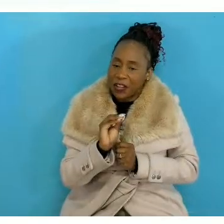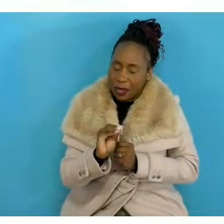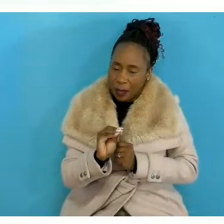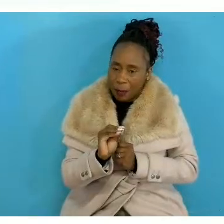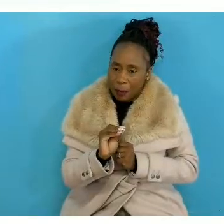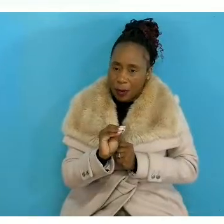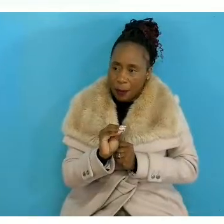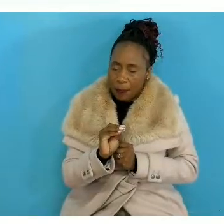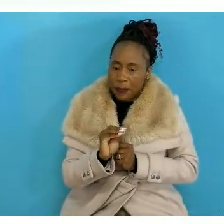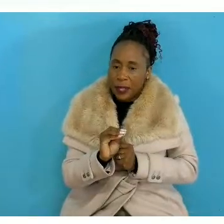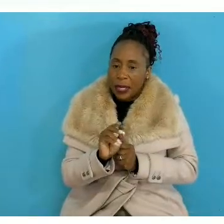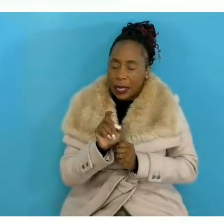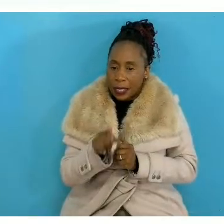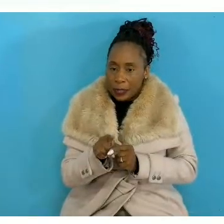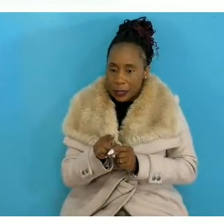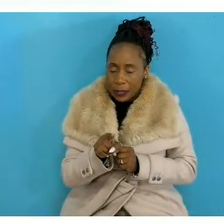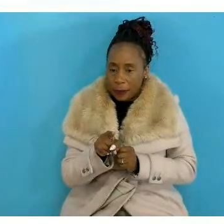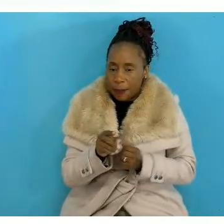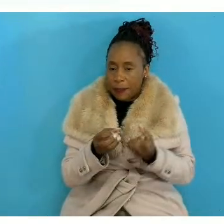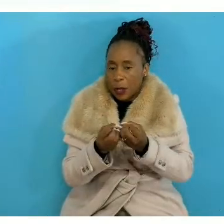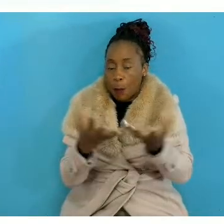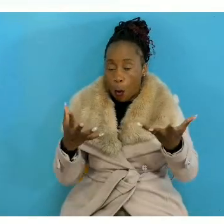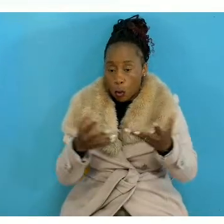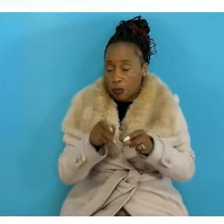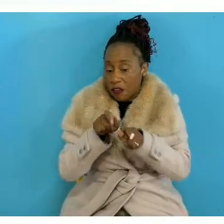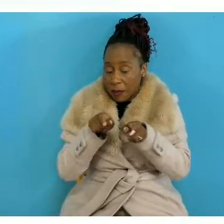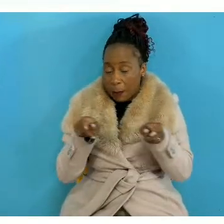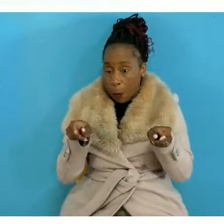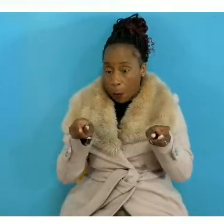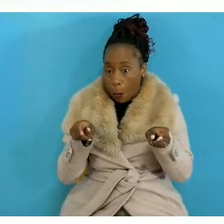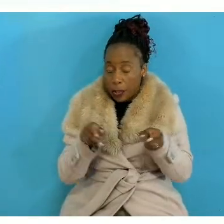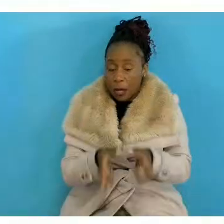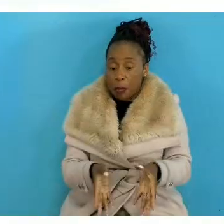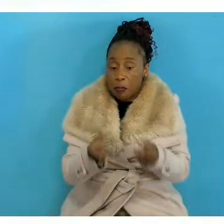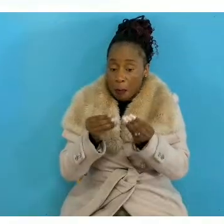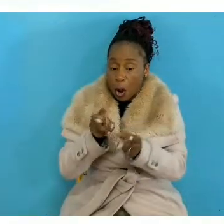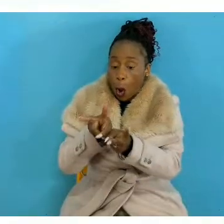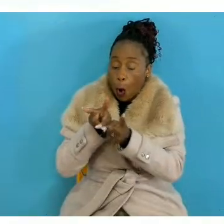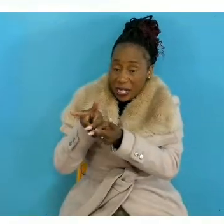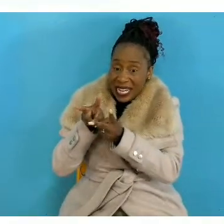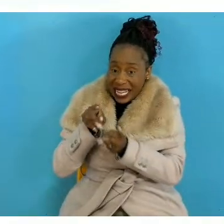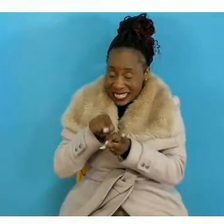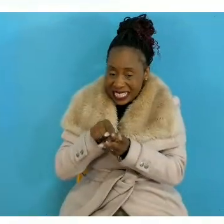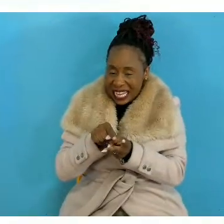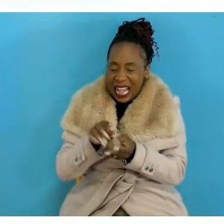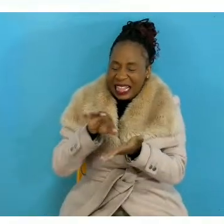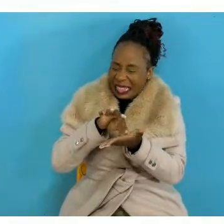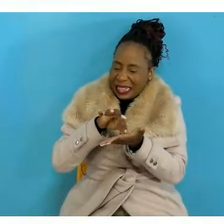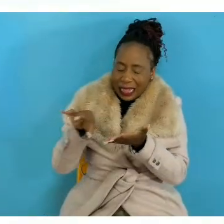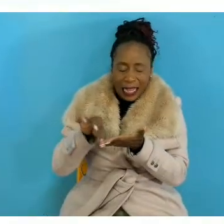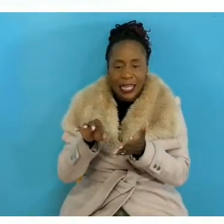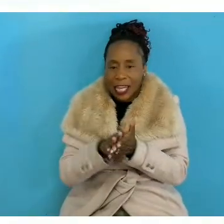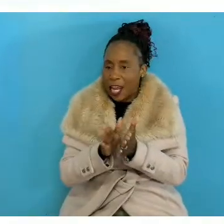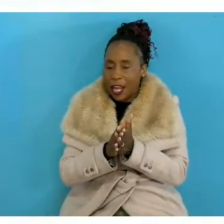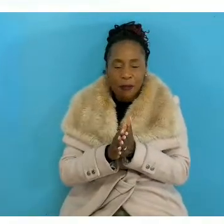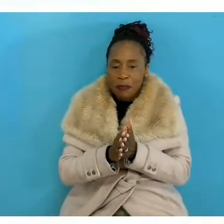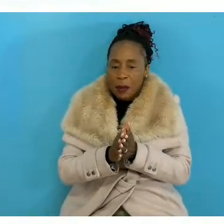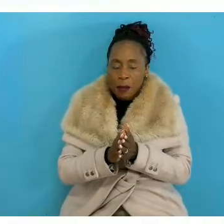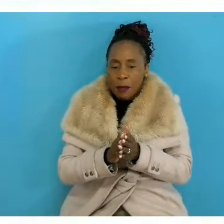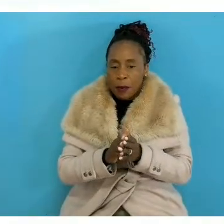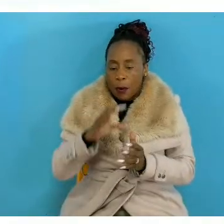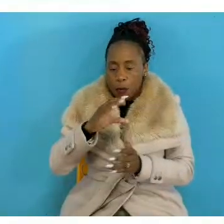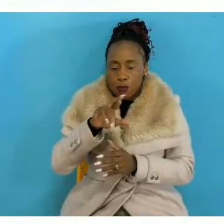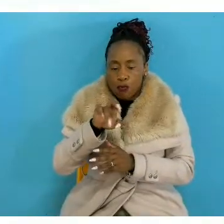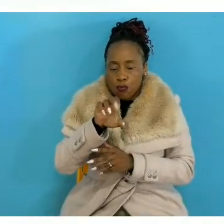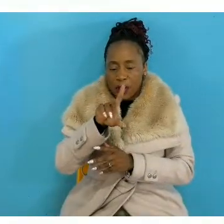on provision that most of the people who get these loans should have clear credit record and